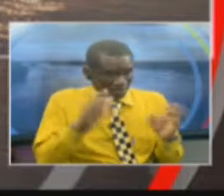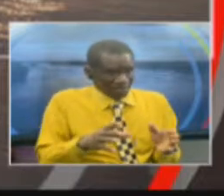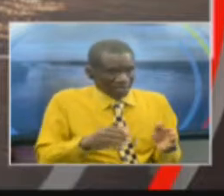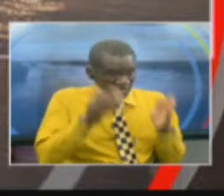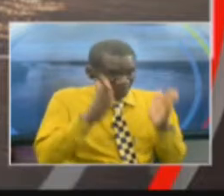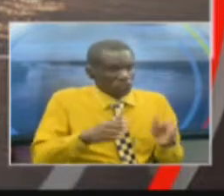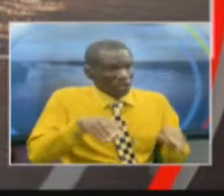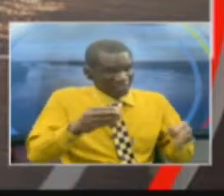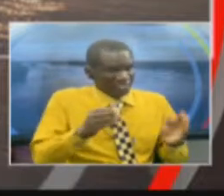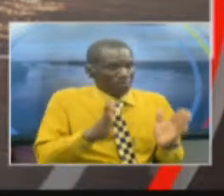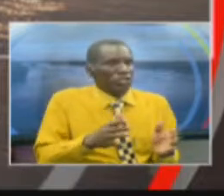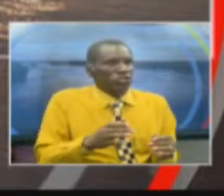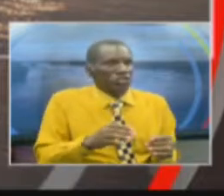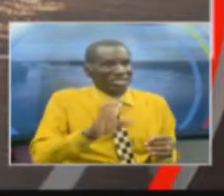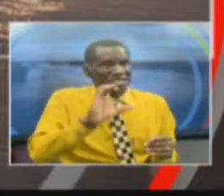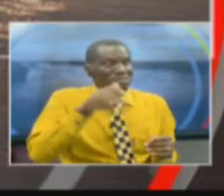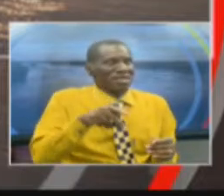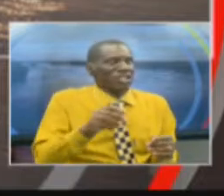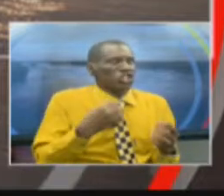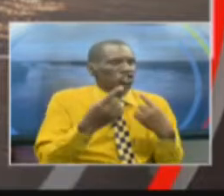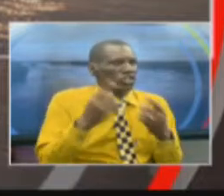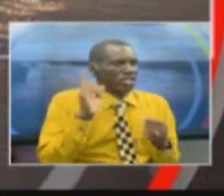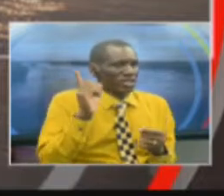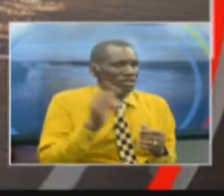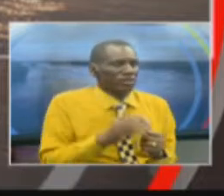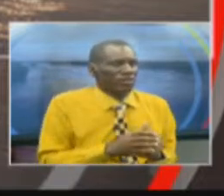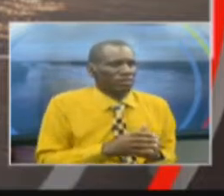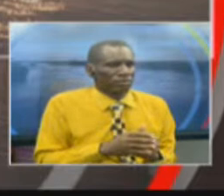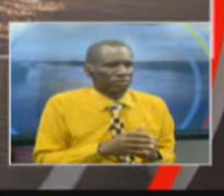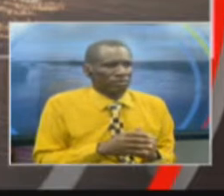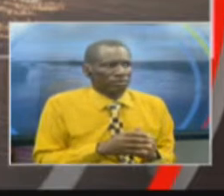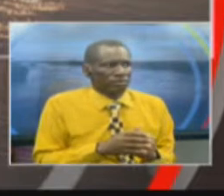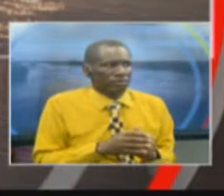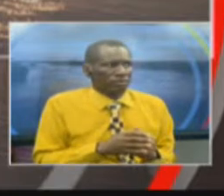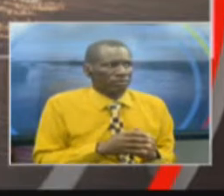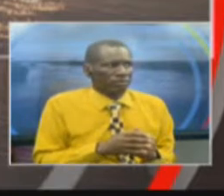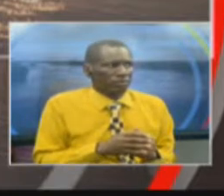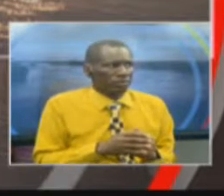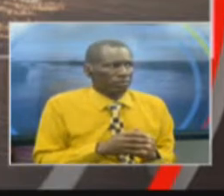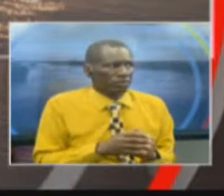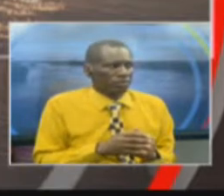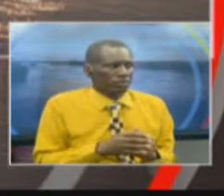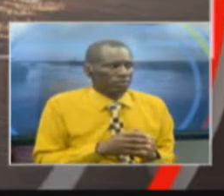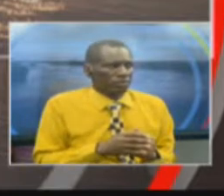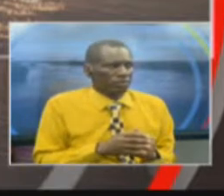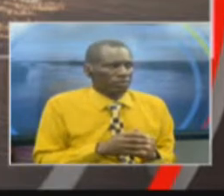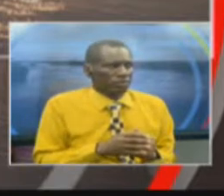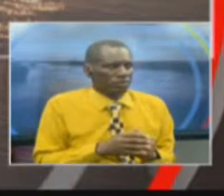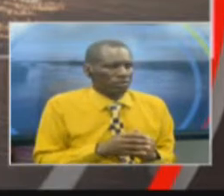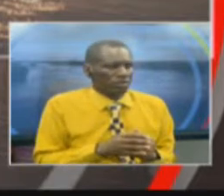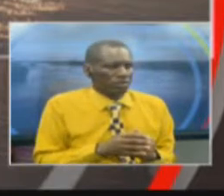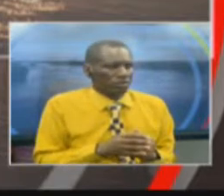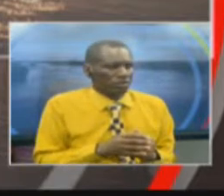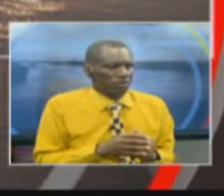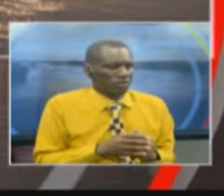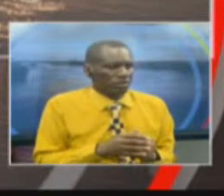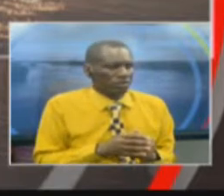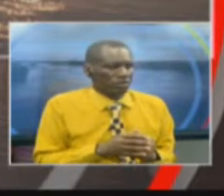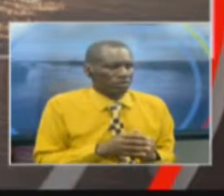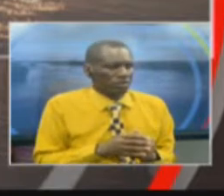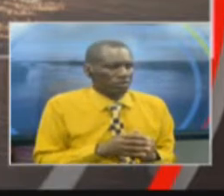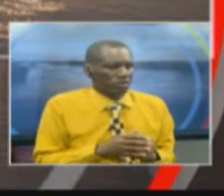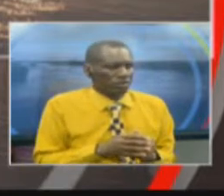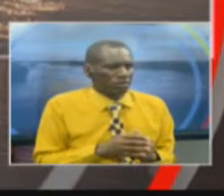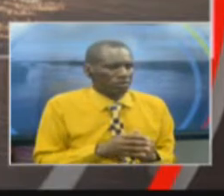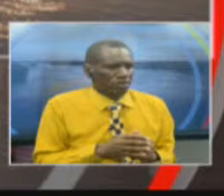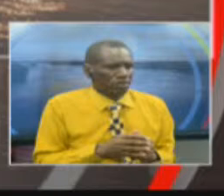says you love you very much, Uh-huh. how are you able